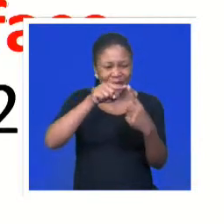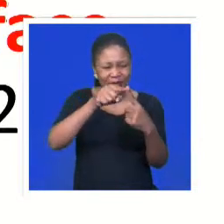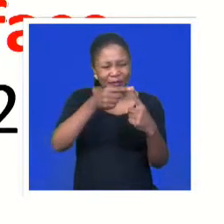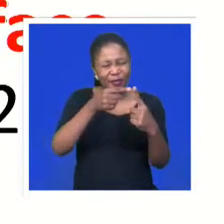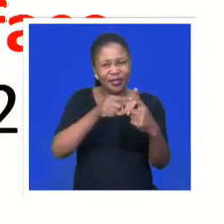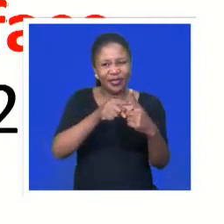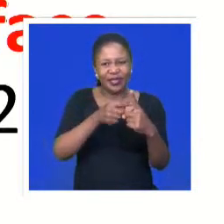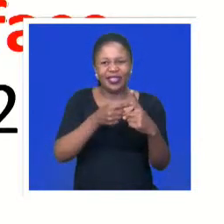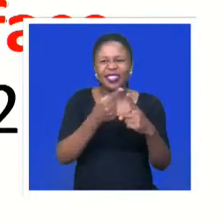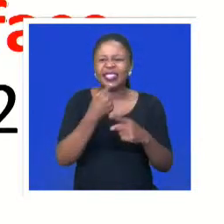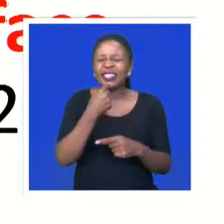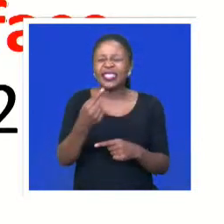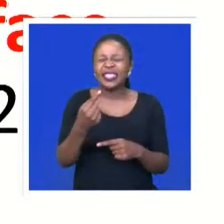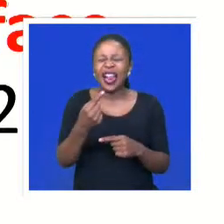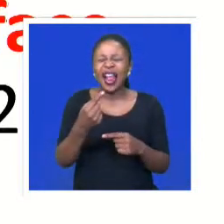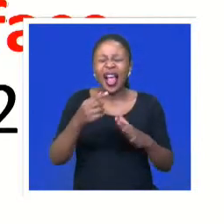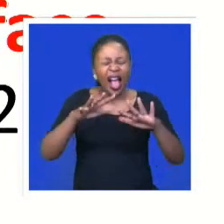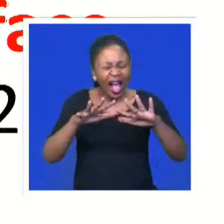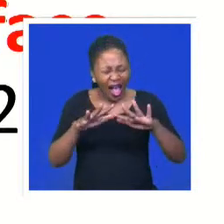universe before creation.